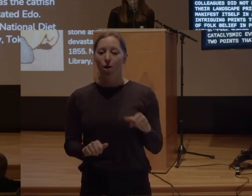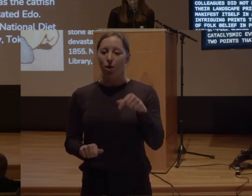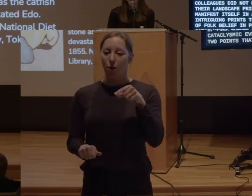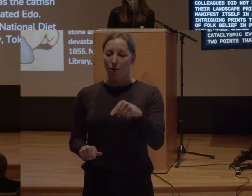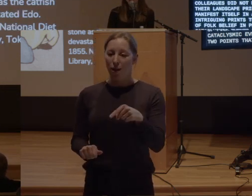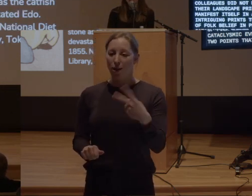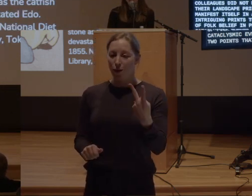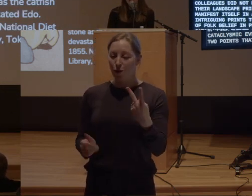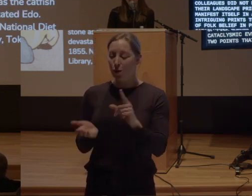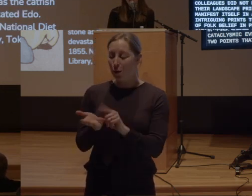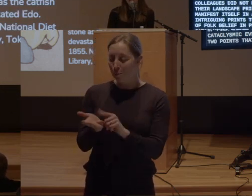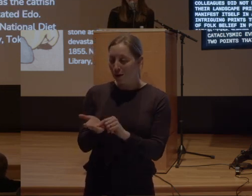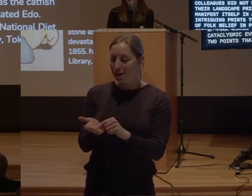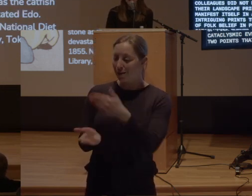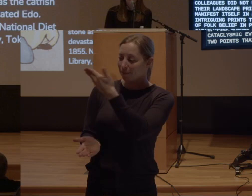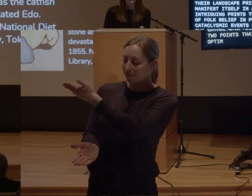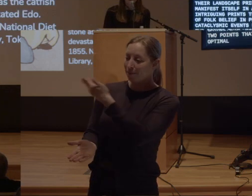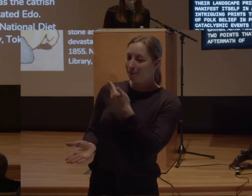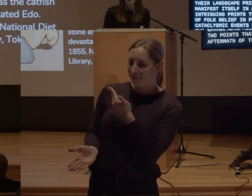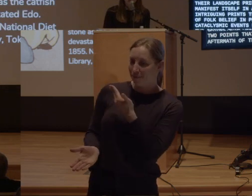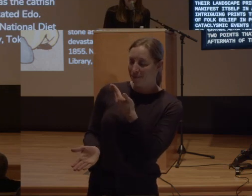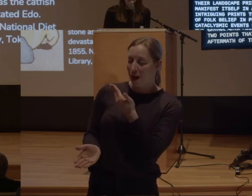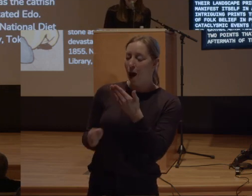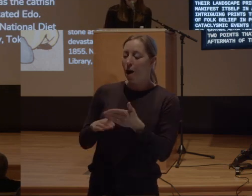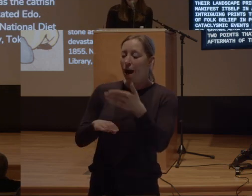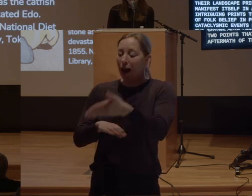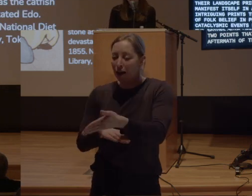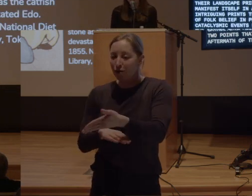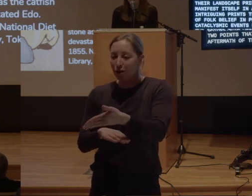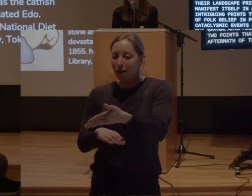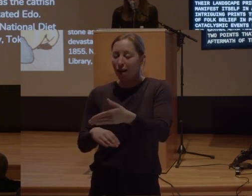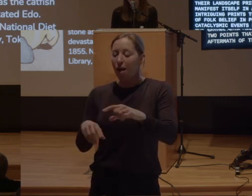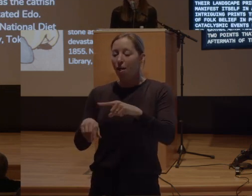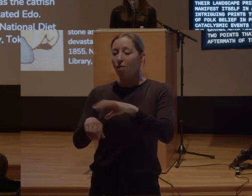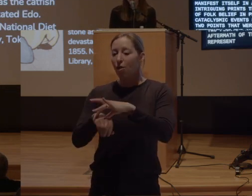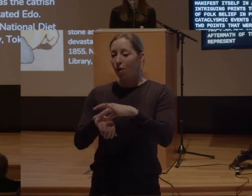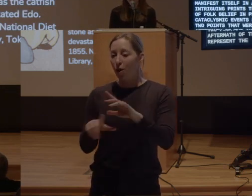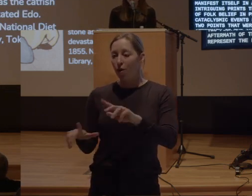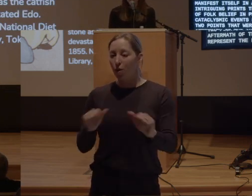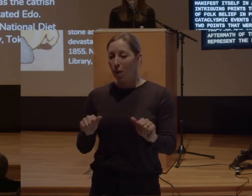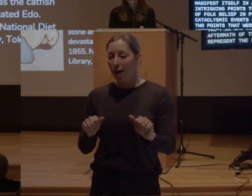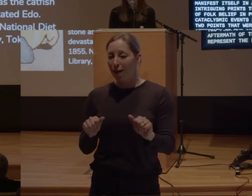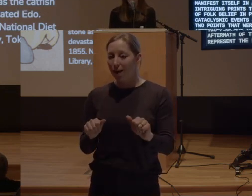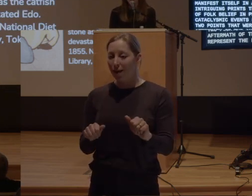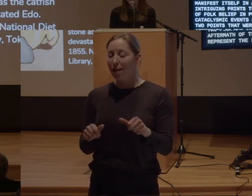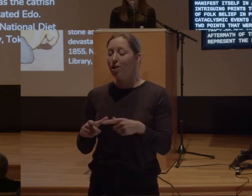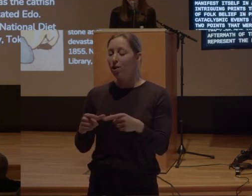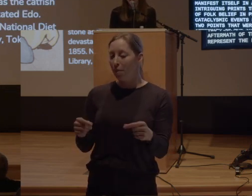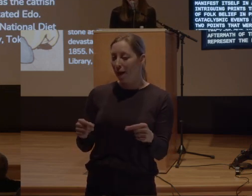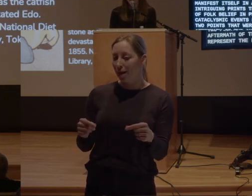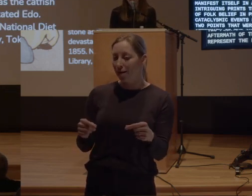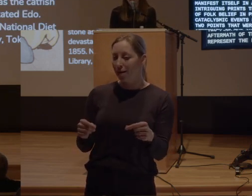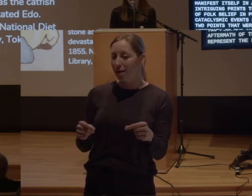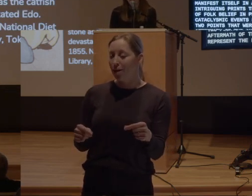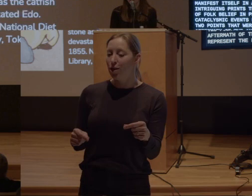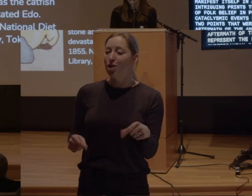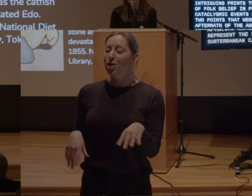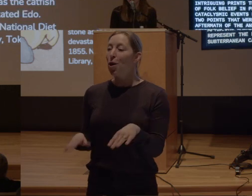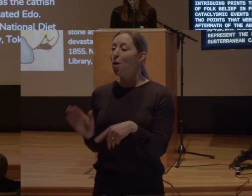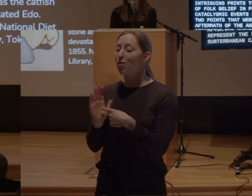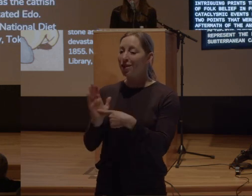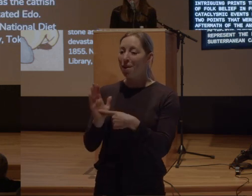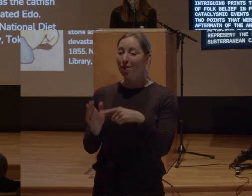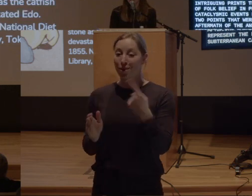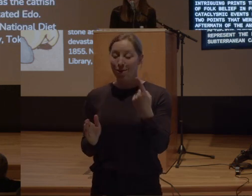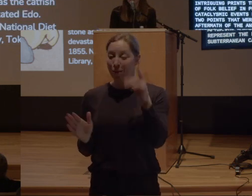published in the immediate aftermath of the Anseo earthquake, which represent the event via the image of a subterranean catfish,